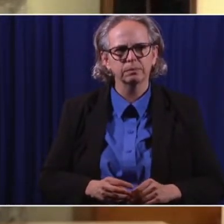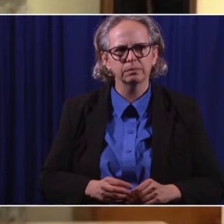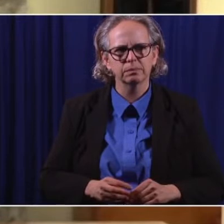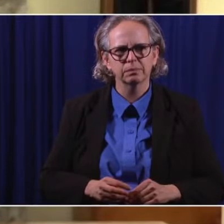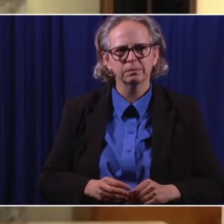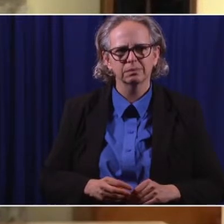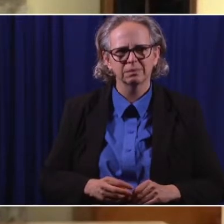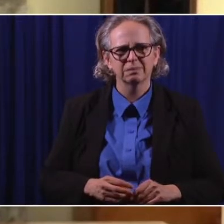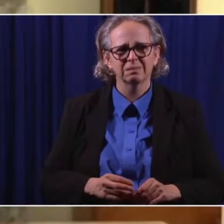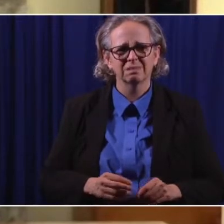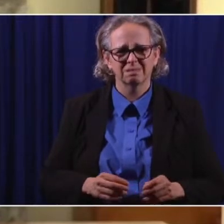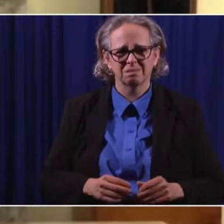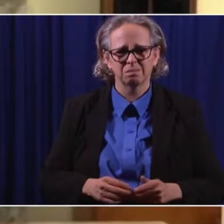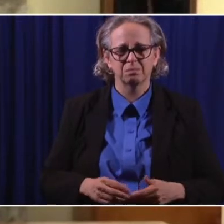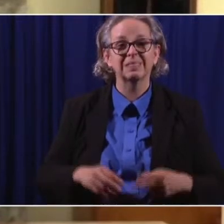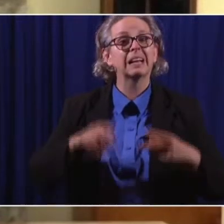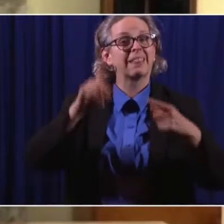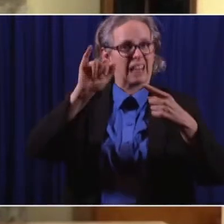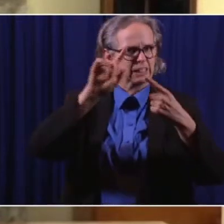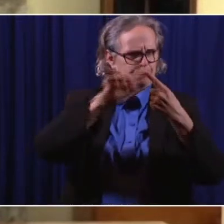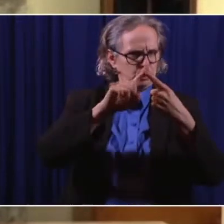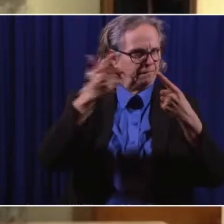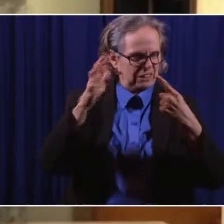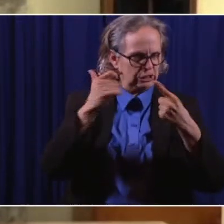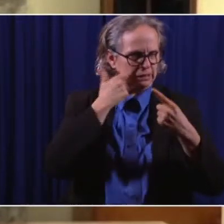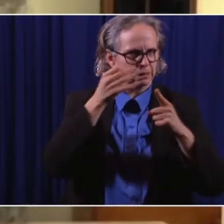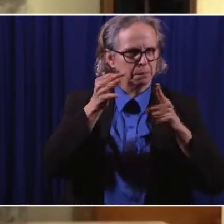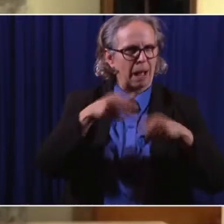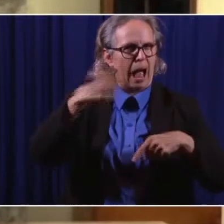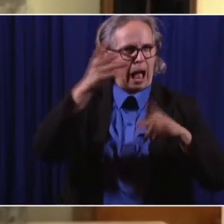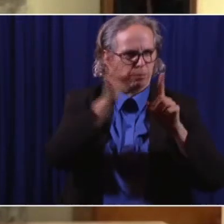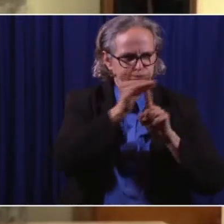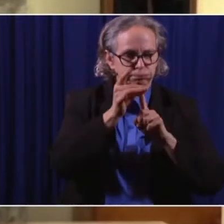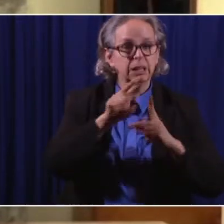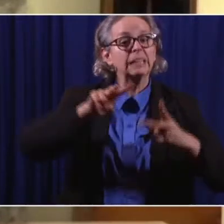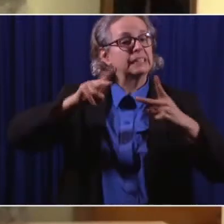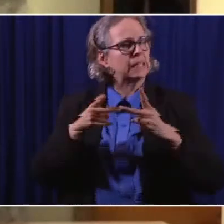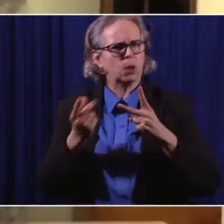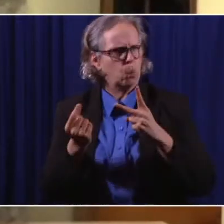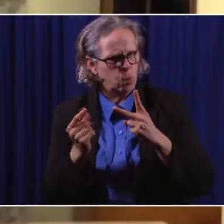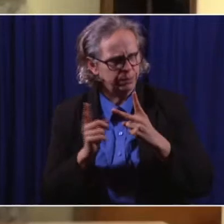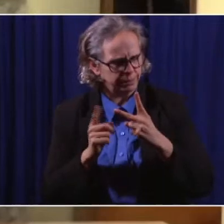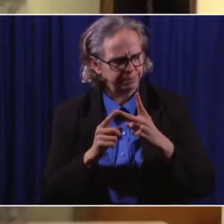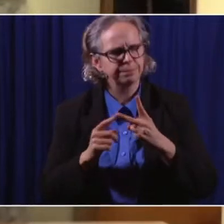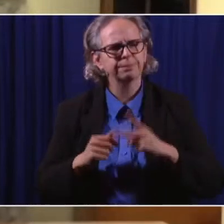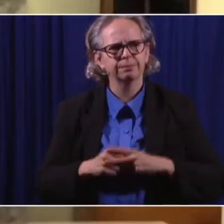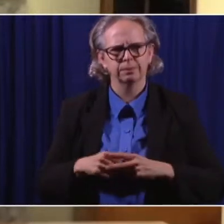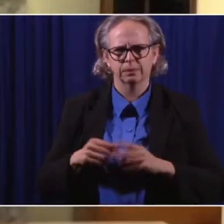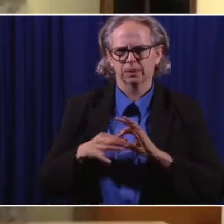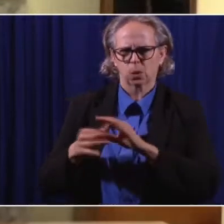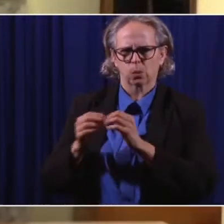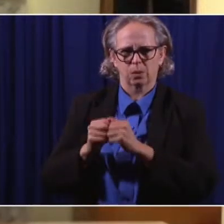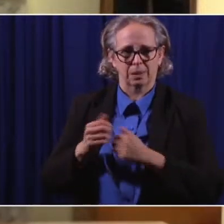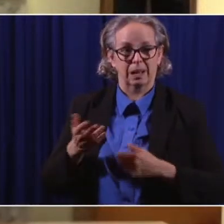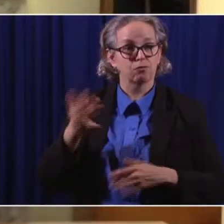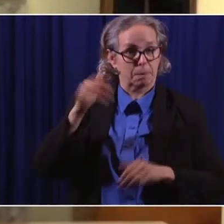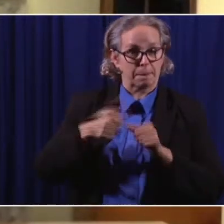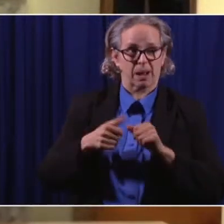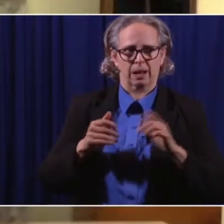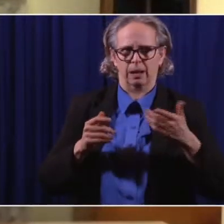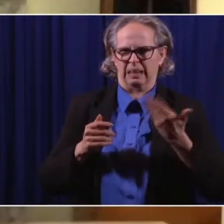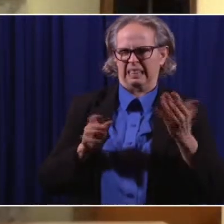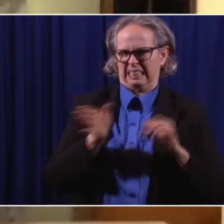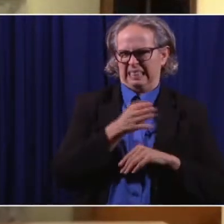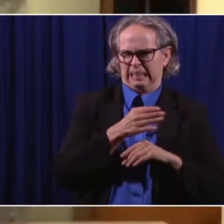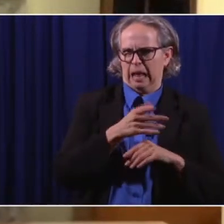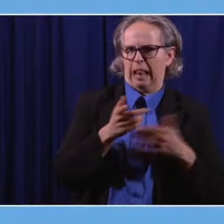other big indicator, which is our color slide. And you can see this is where we were last week. And this is where